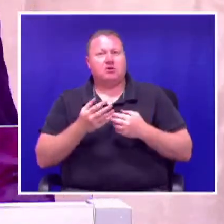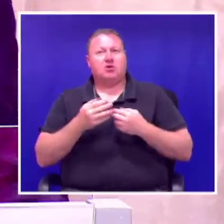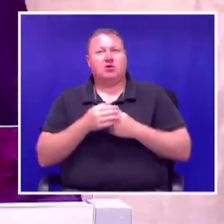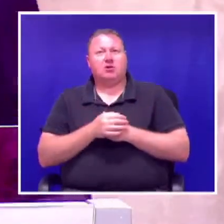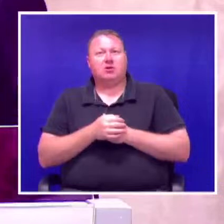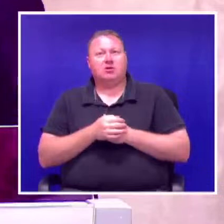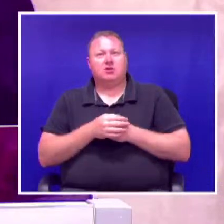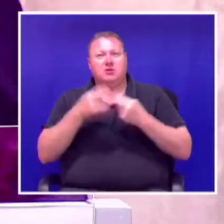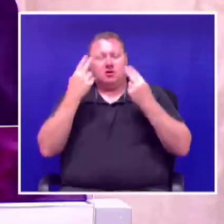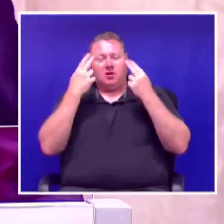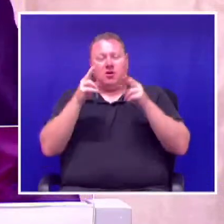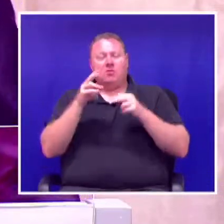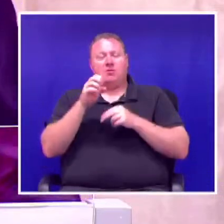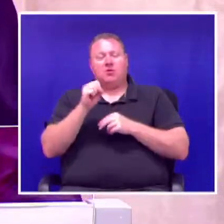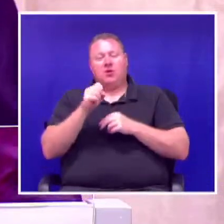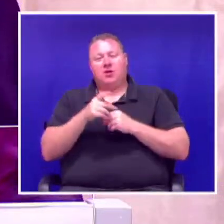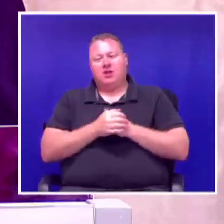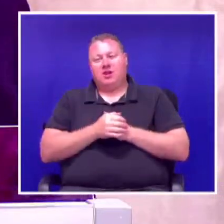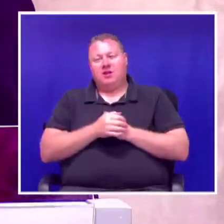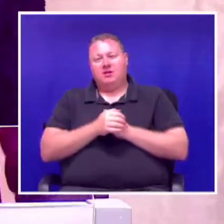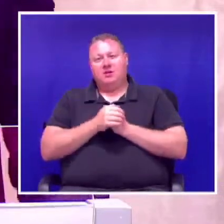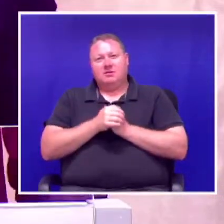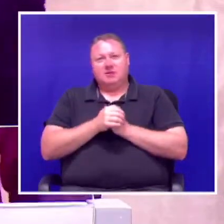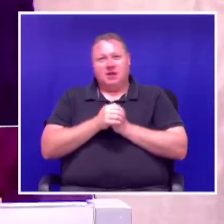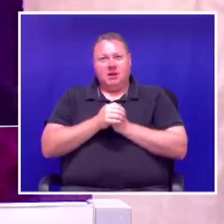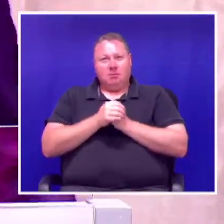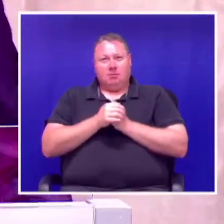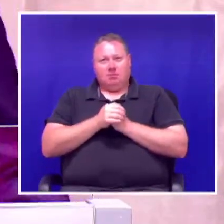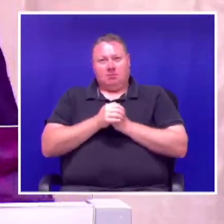Honorable Skochel. The